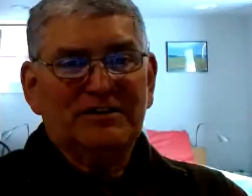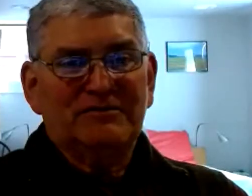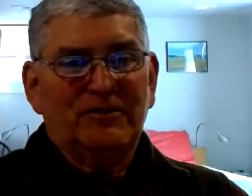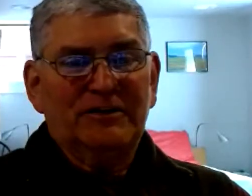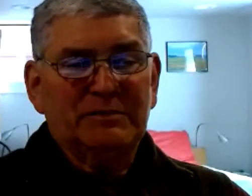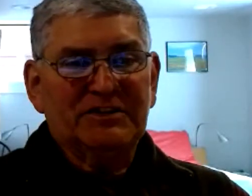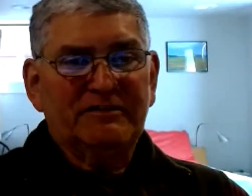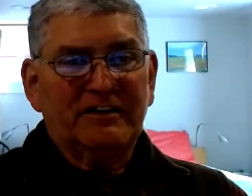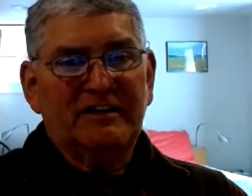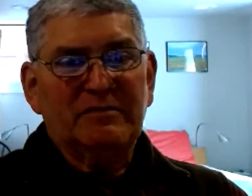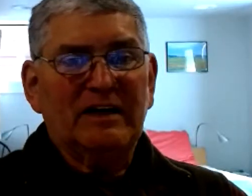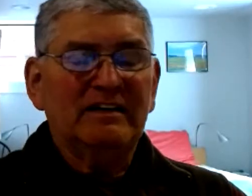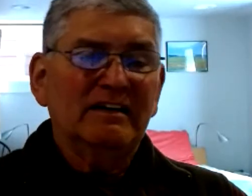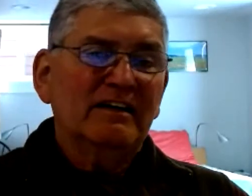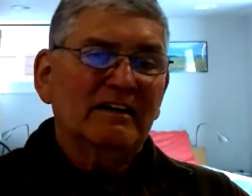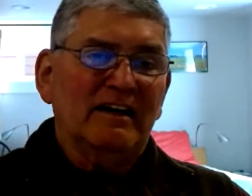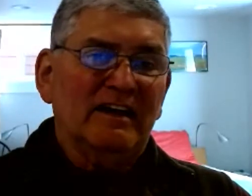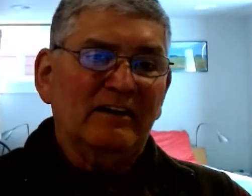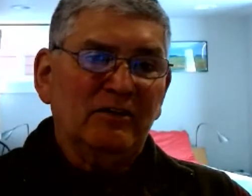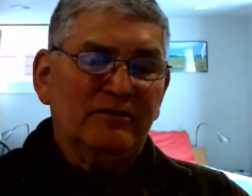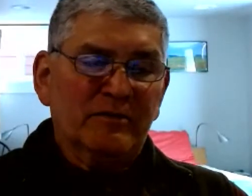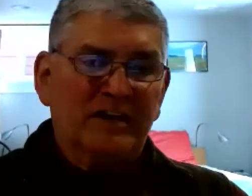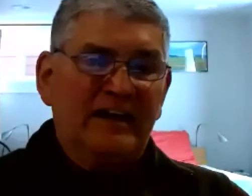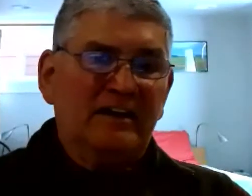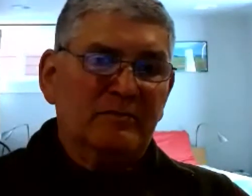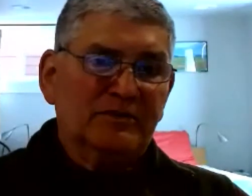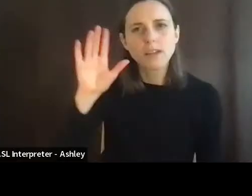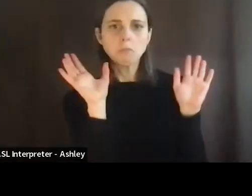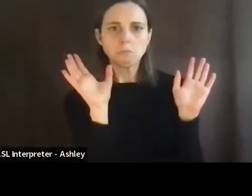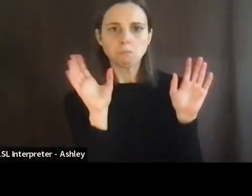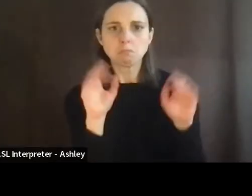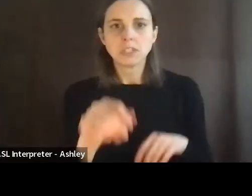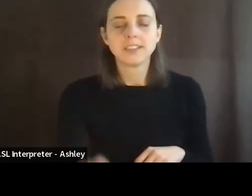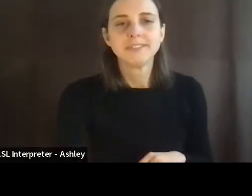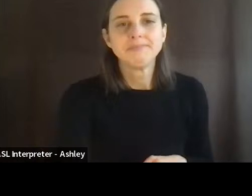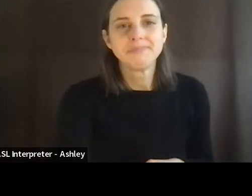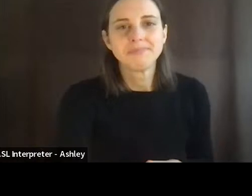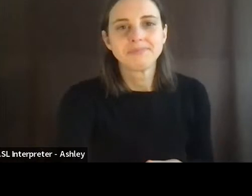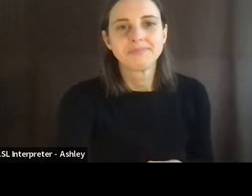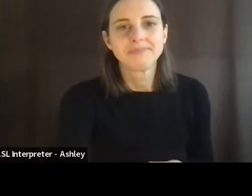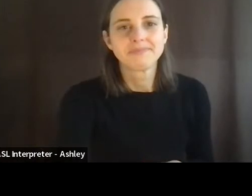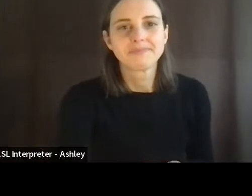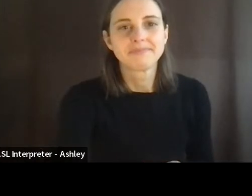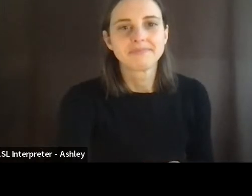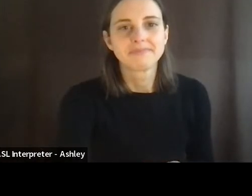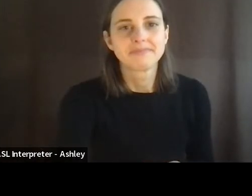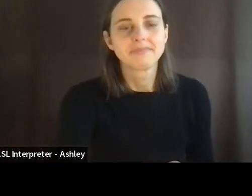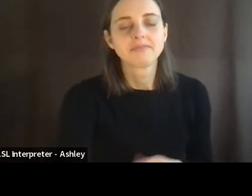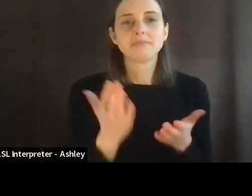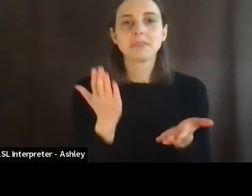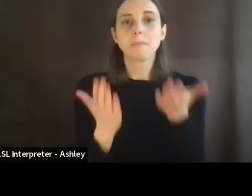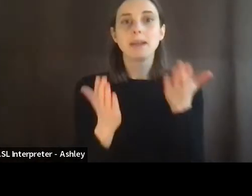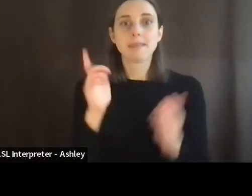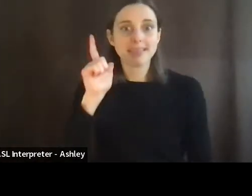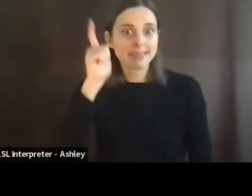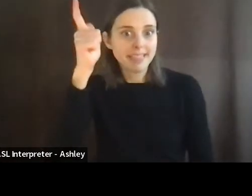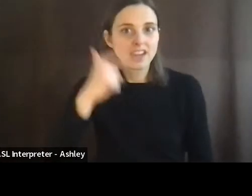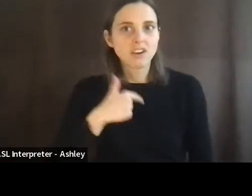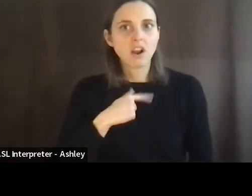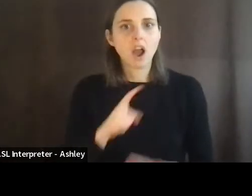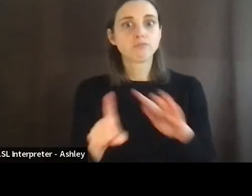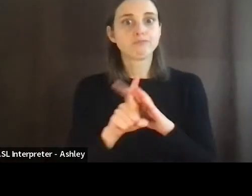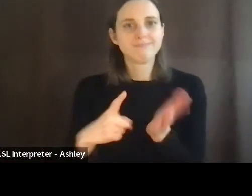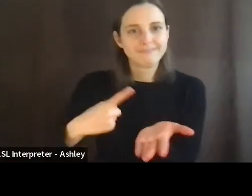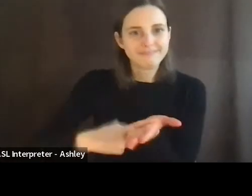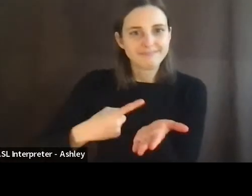necessarily a question for you specifically, but I don't know if I'm going to get an opportunity to bring it up later. I had a conversation with a guy